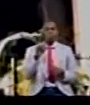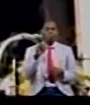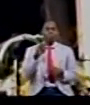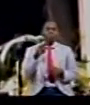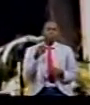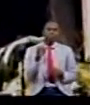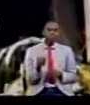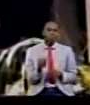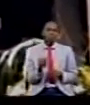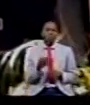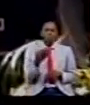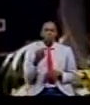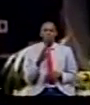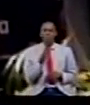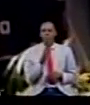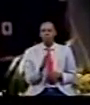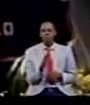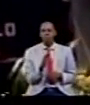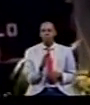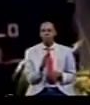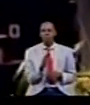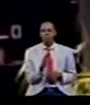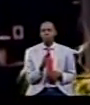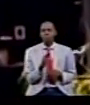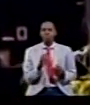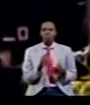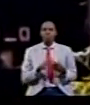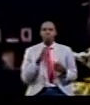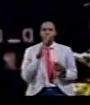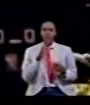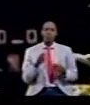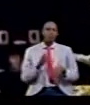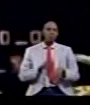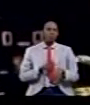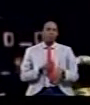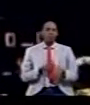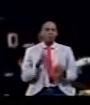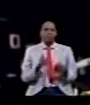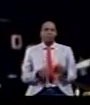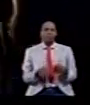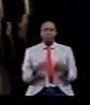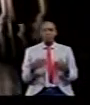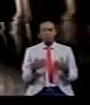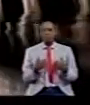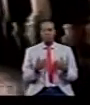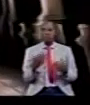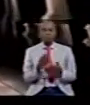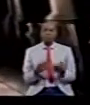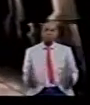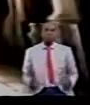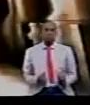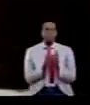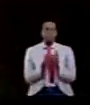away. Thank you, Lord, because you are the Lord that answers prayer. In Jesus' name we pray.